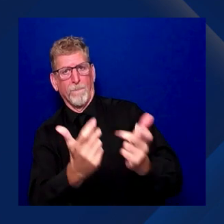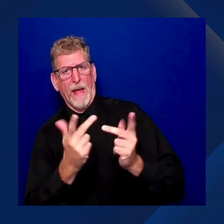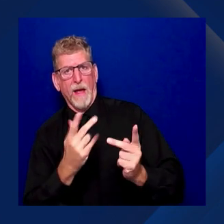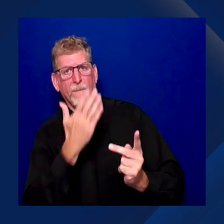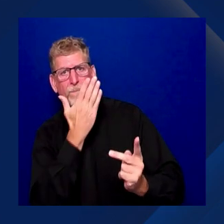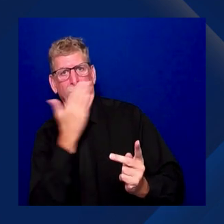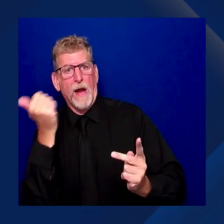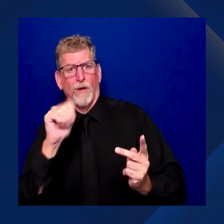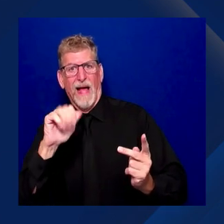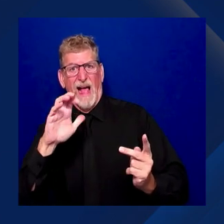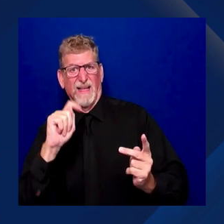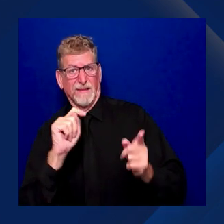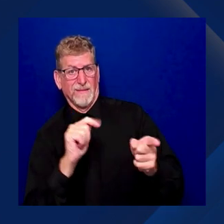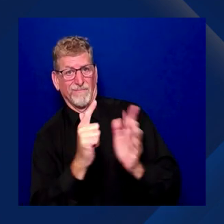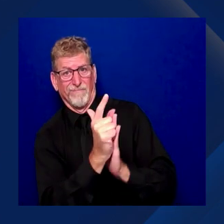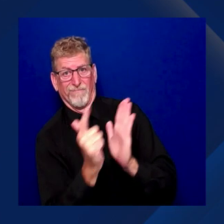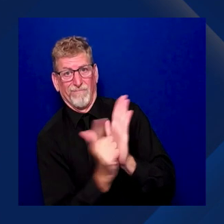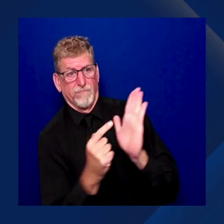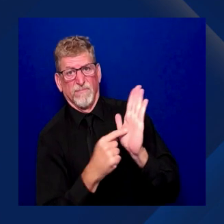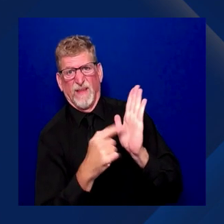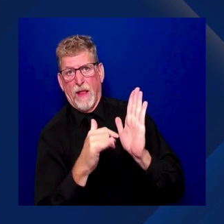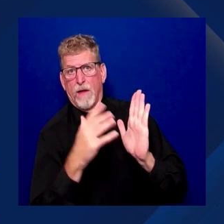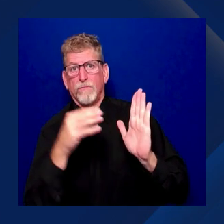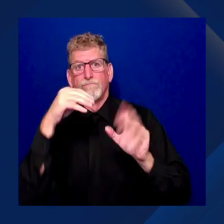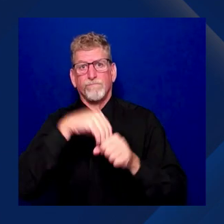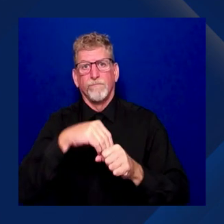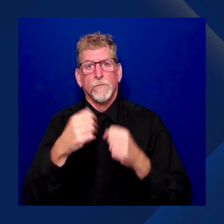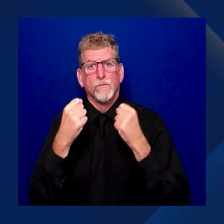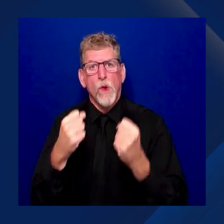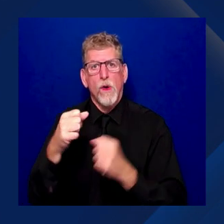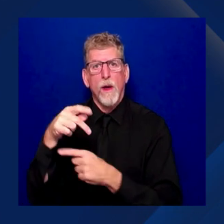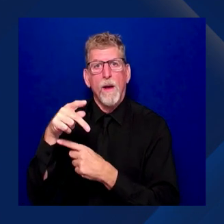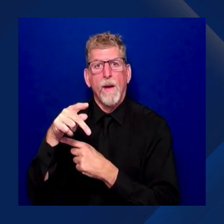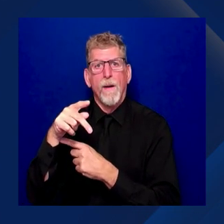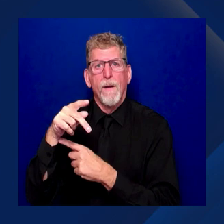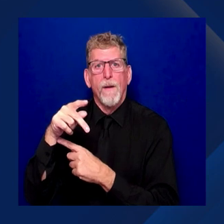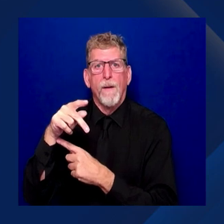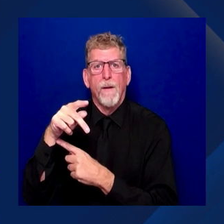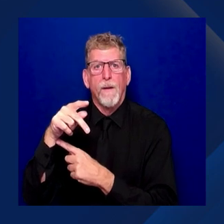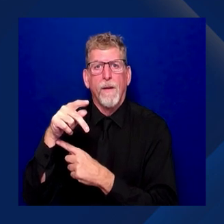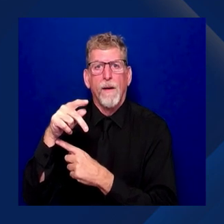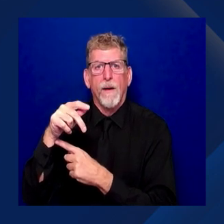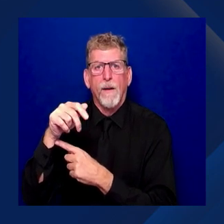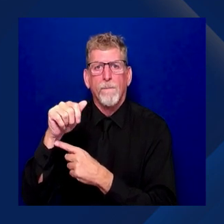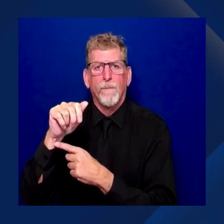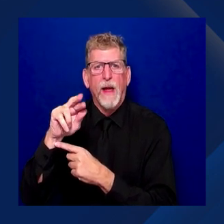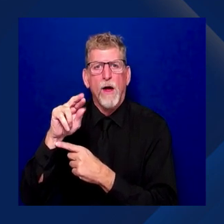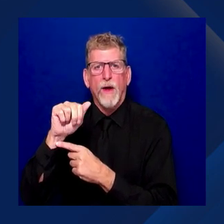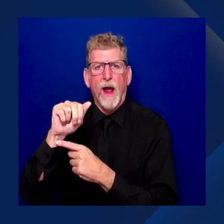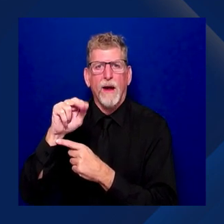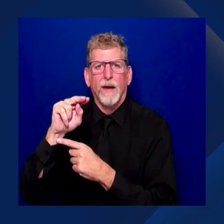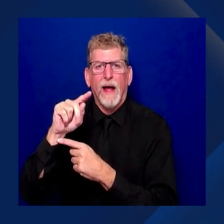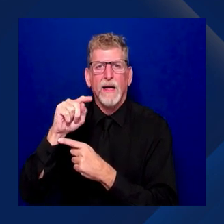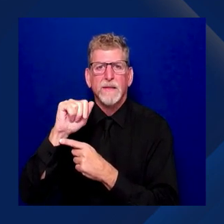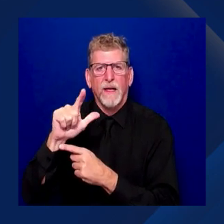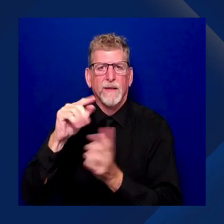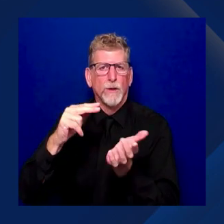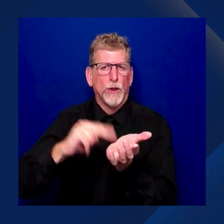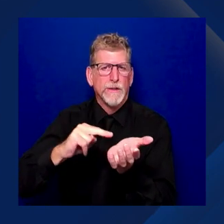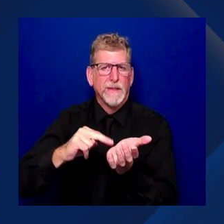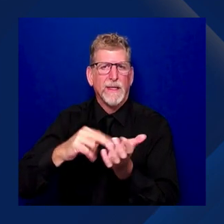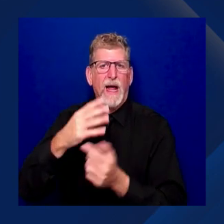doula workforce, support the work of the National Center on Birth Defects and Developmental